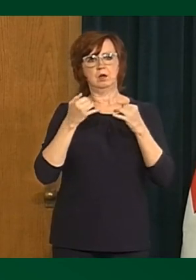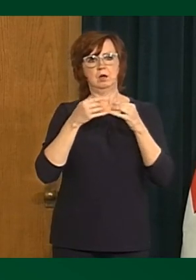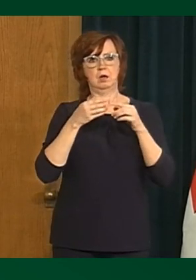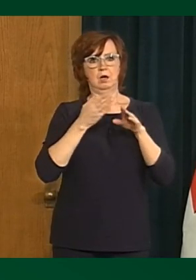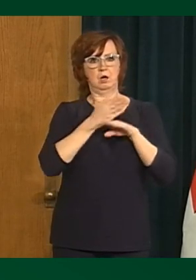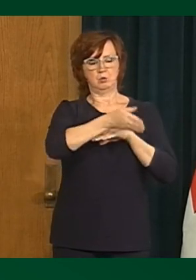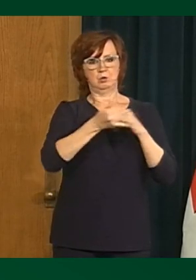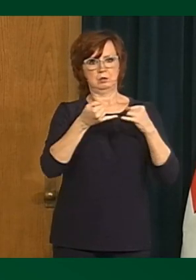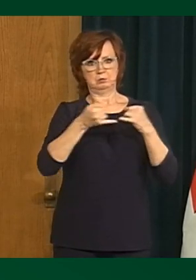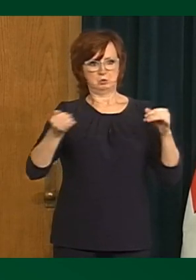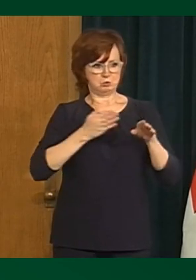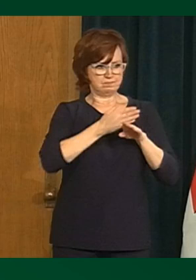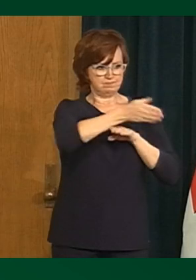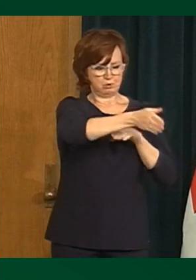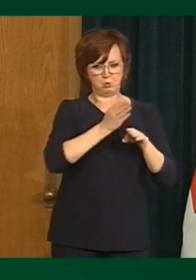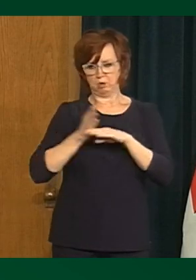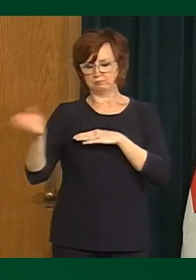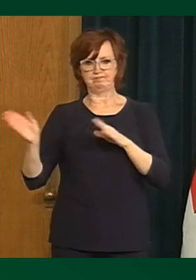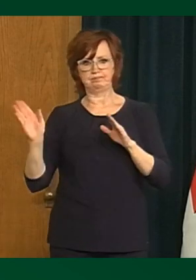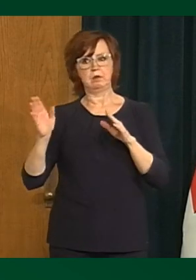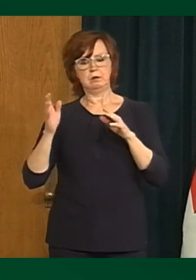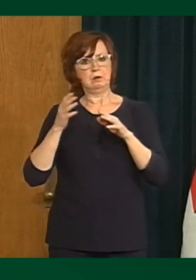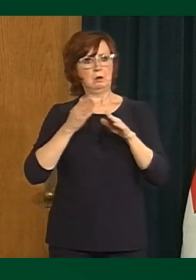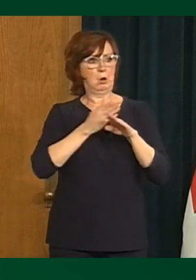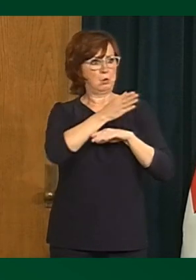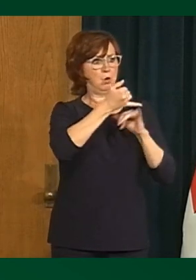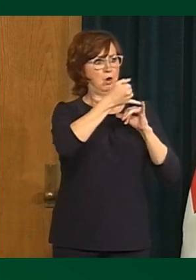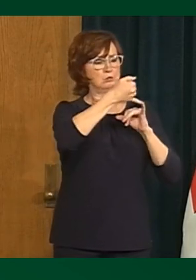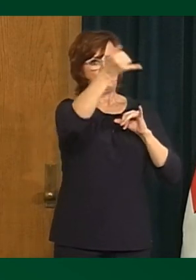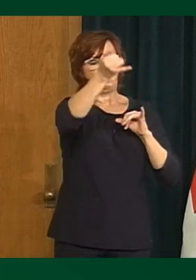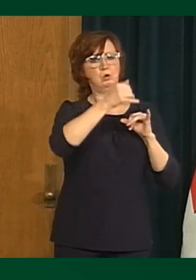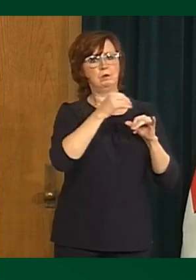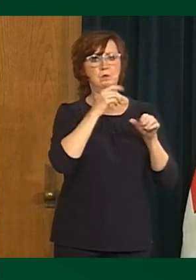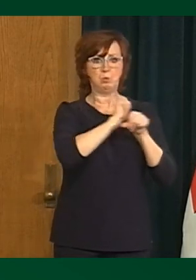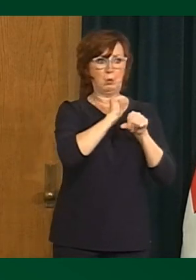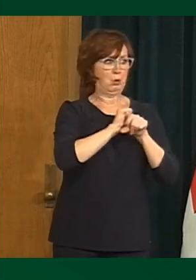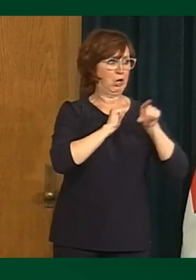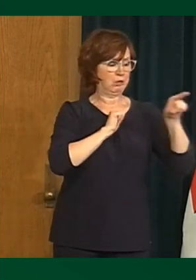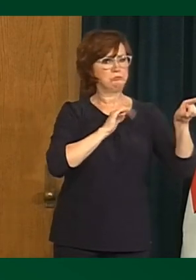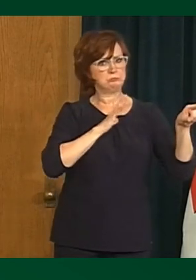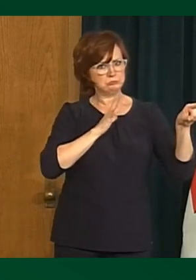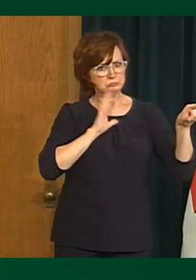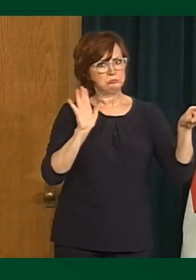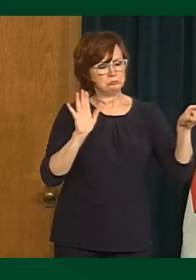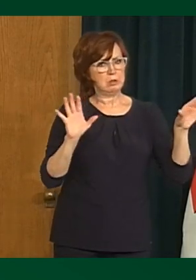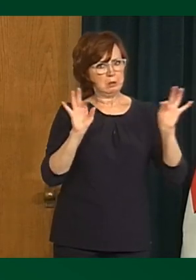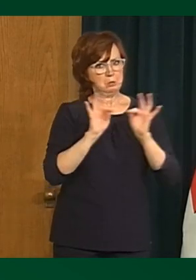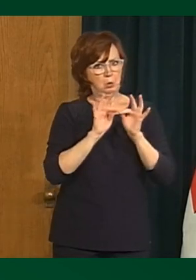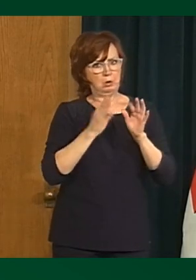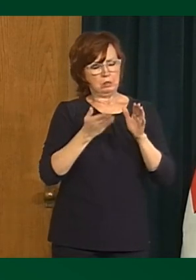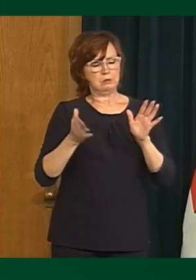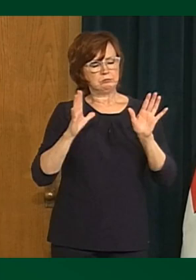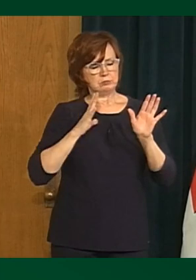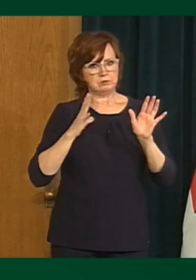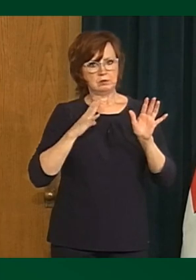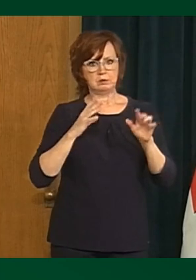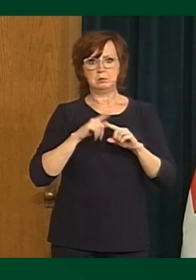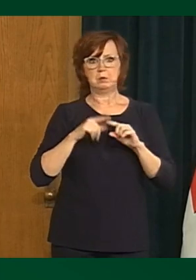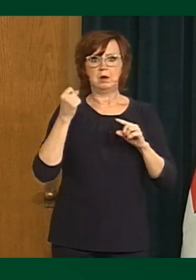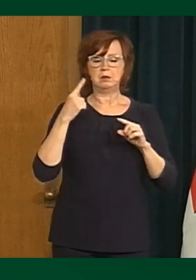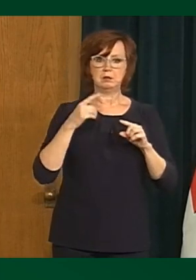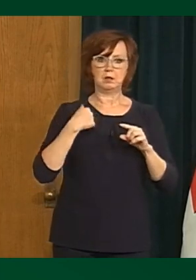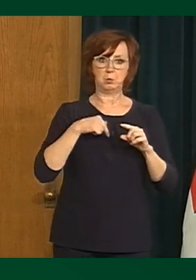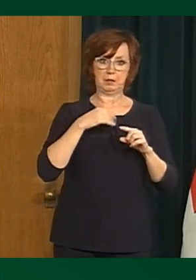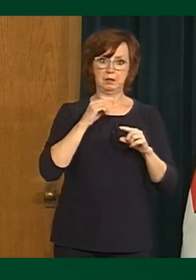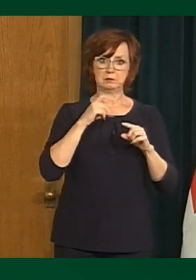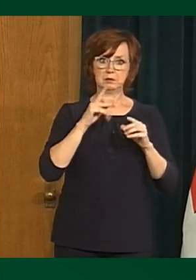for essential services, it is. Now, some of that may change as we go forward. So obviously, different provinces are at a different stage of the pandemic, but